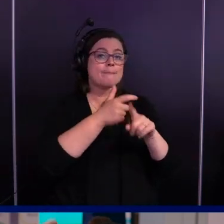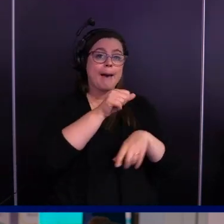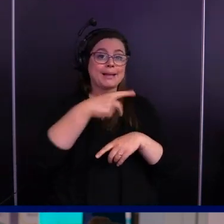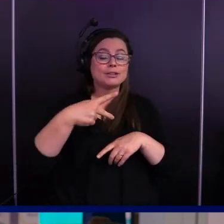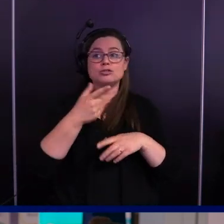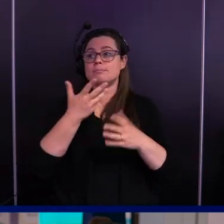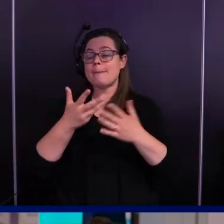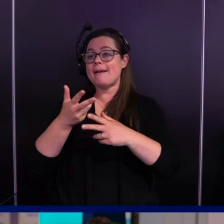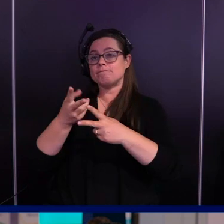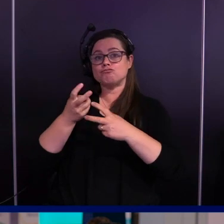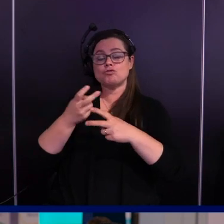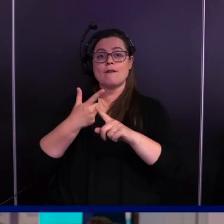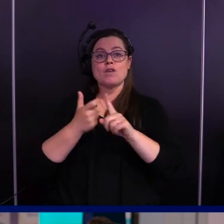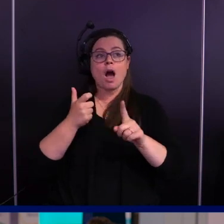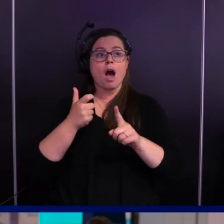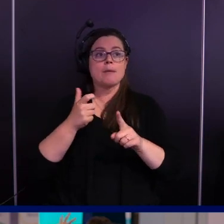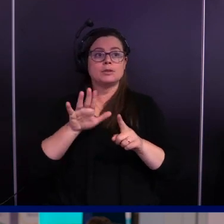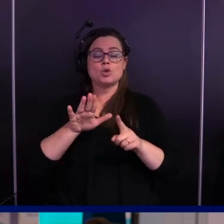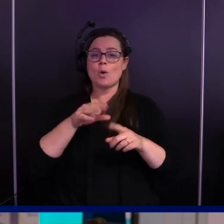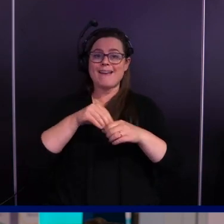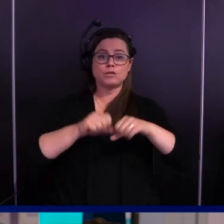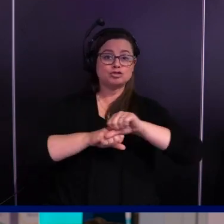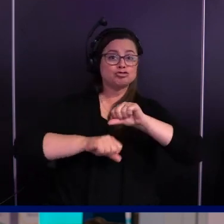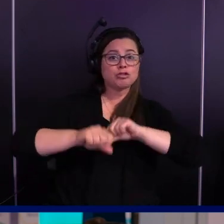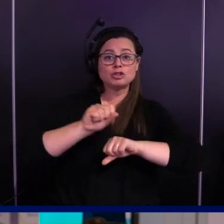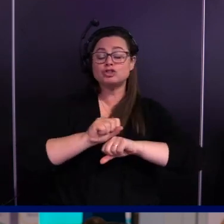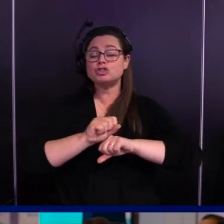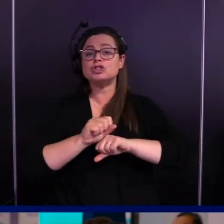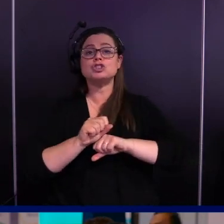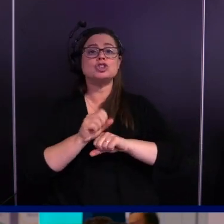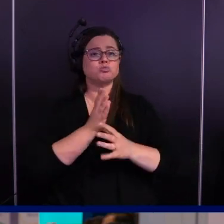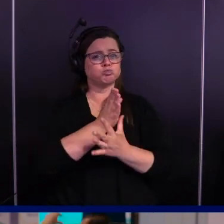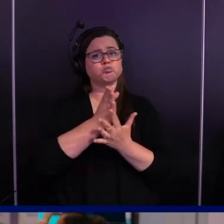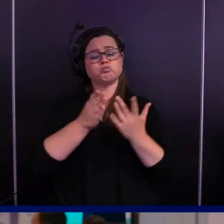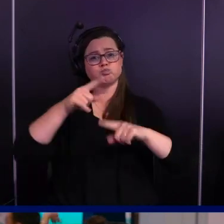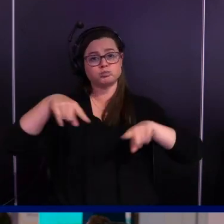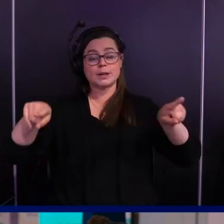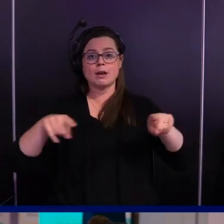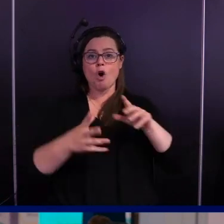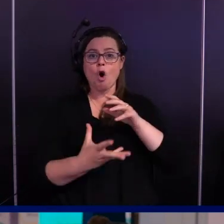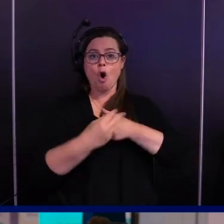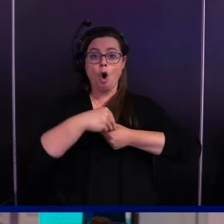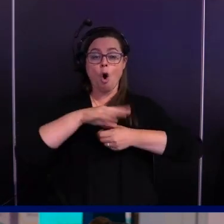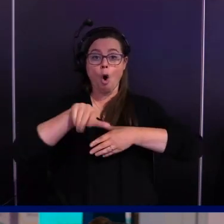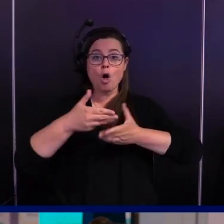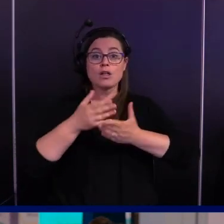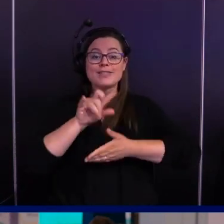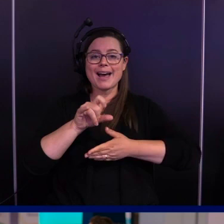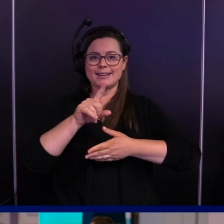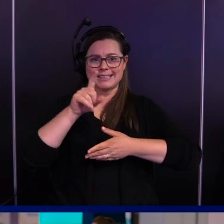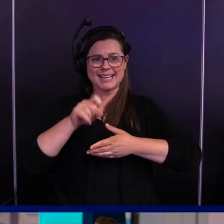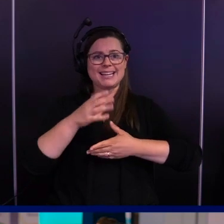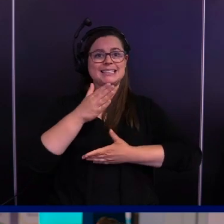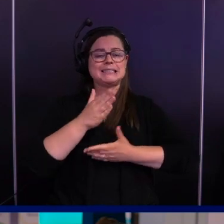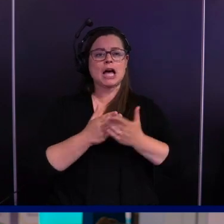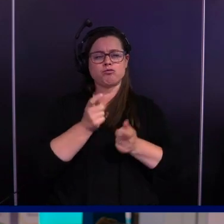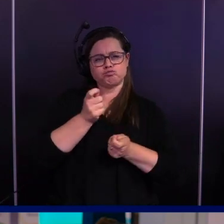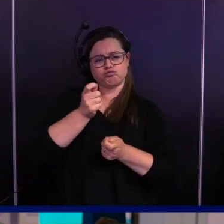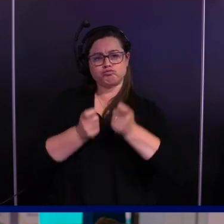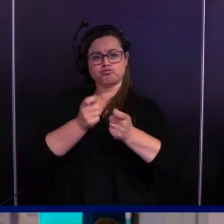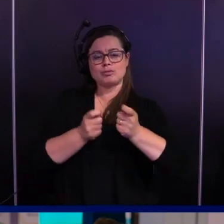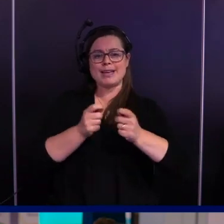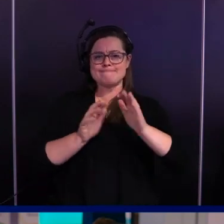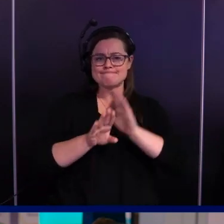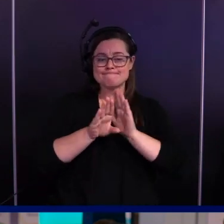coming from your infrastructure. And getting that all this, you have to do some kind of a instrumentation. And